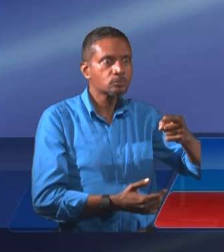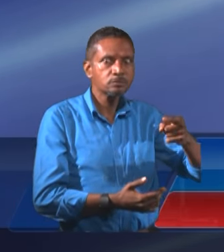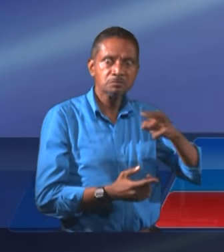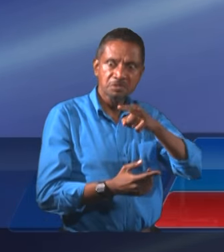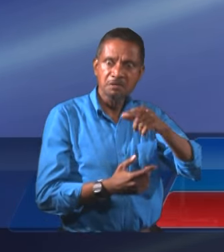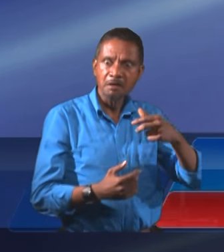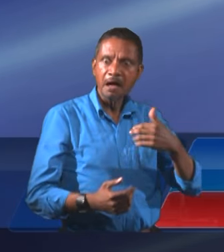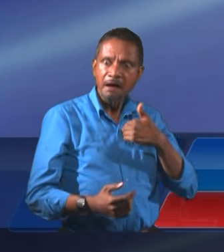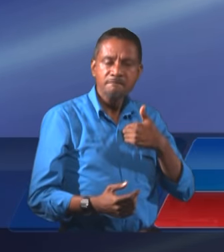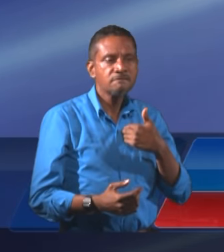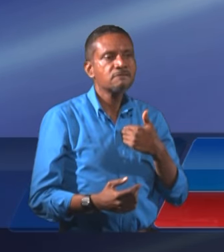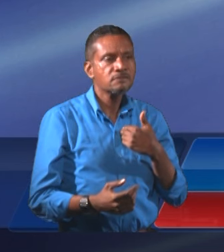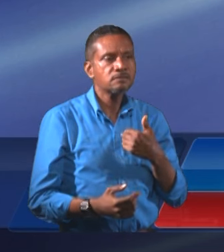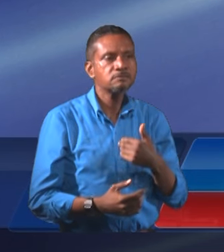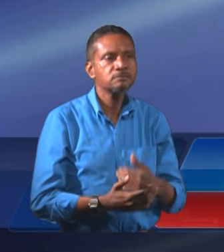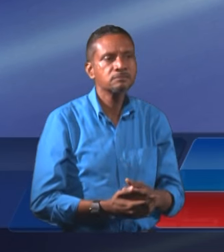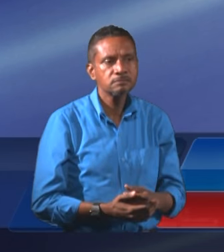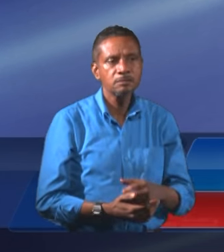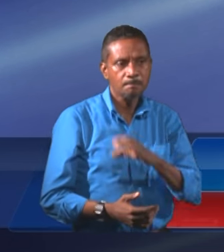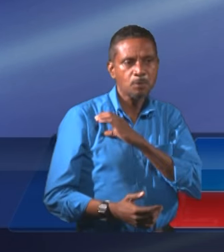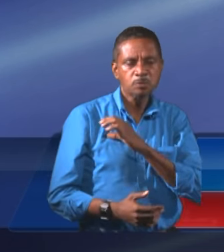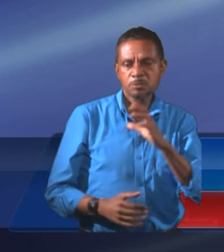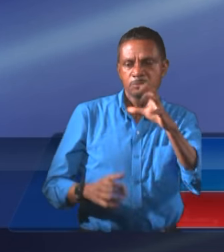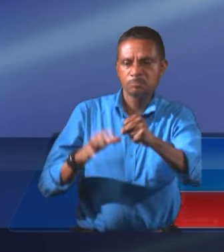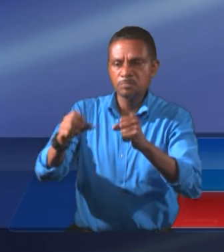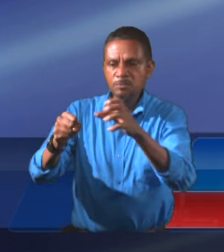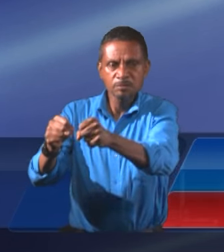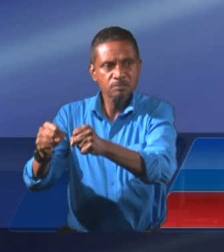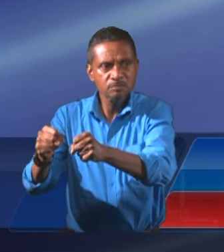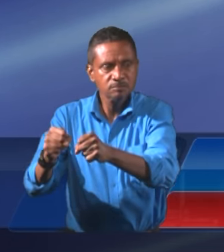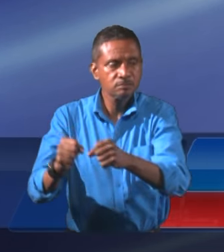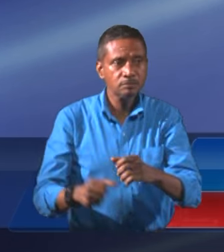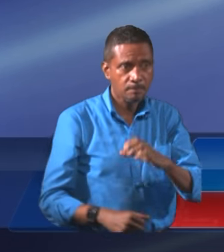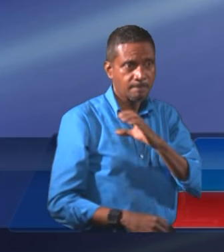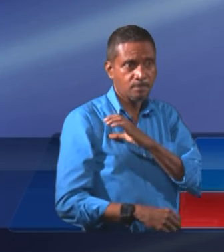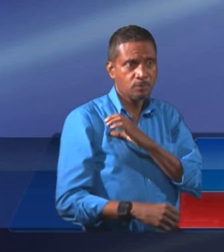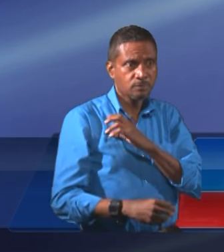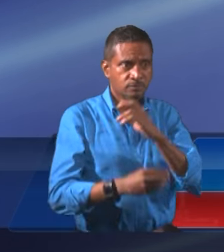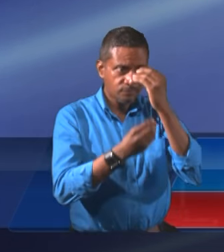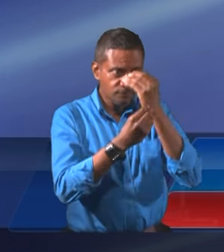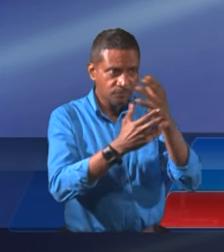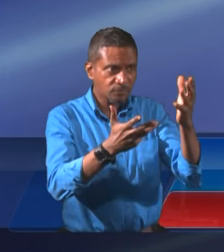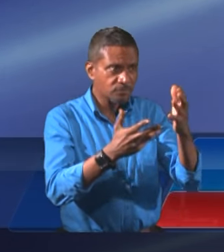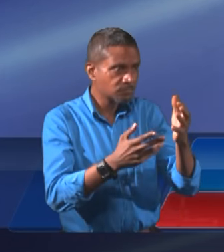urgently make a report to their district police station for an investigation to be launched.